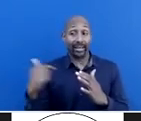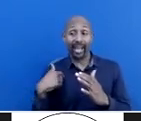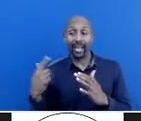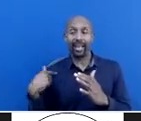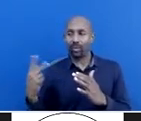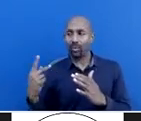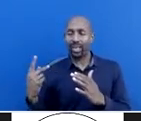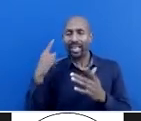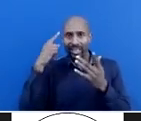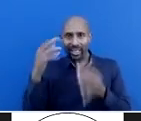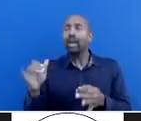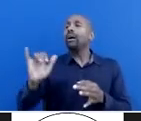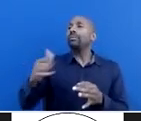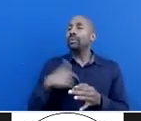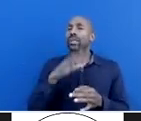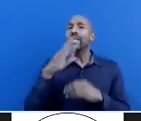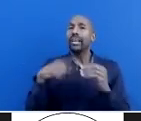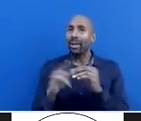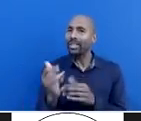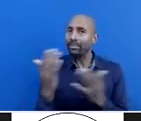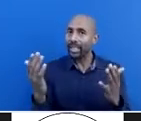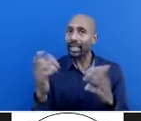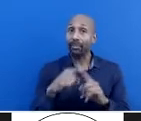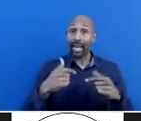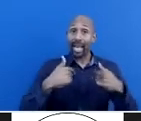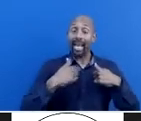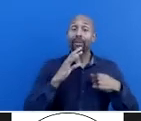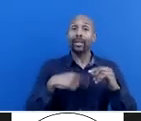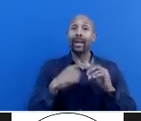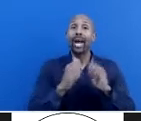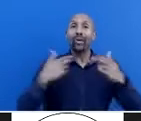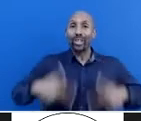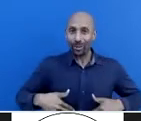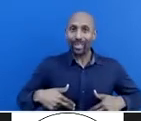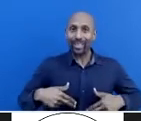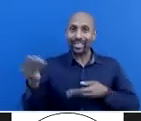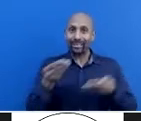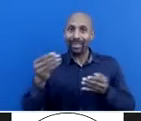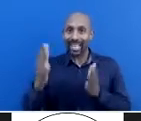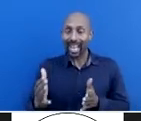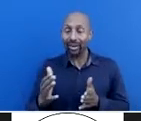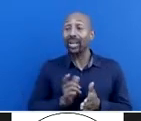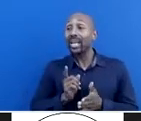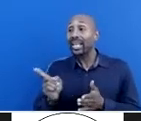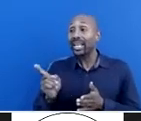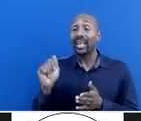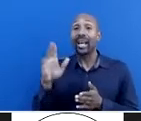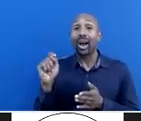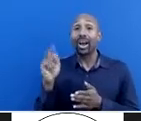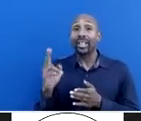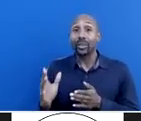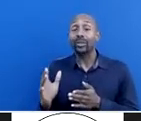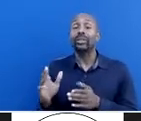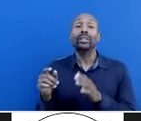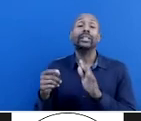talking about how human beings serve this function. And him as an art historian, he is focused on how African